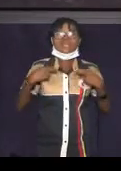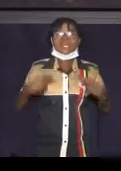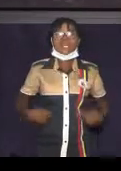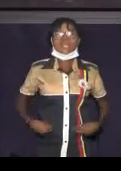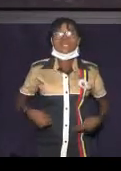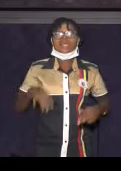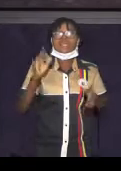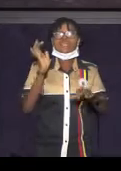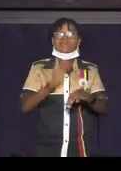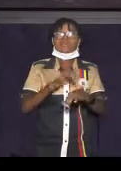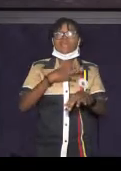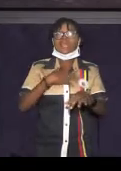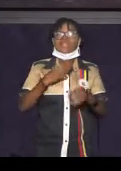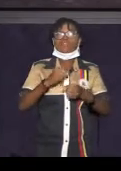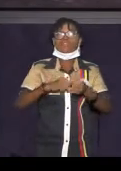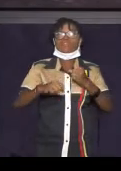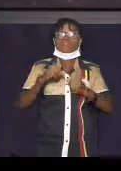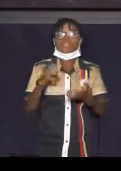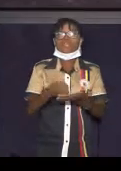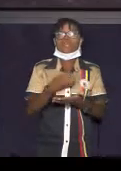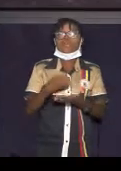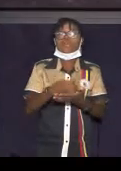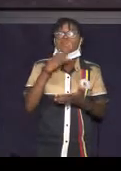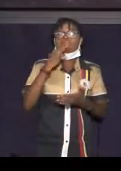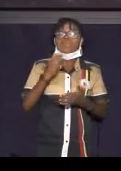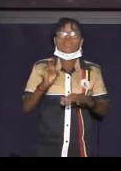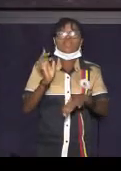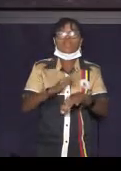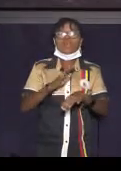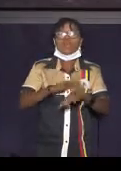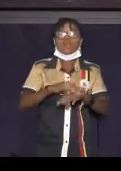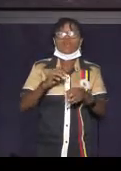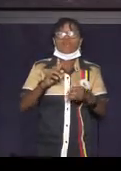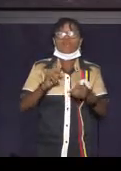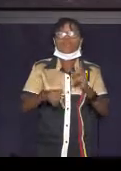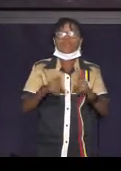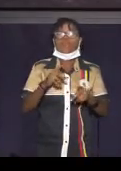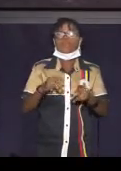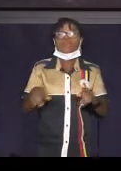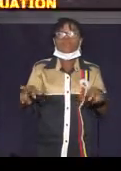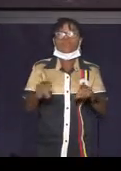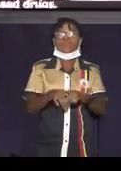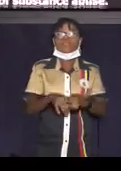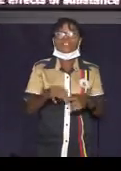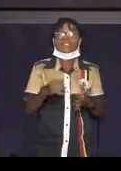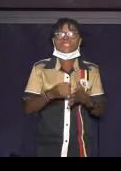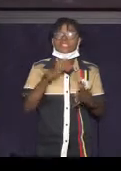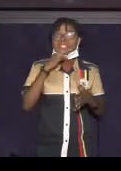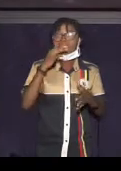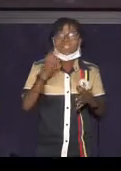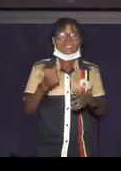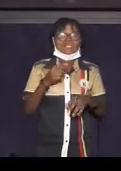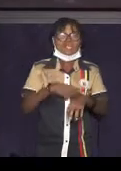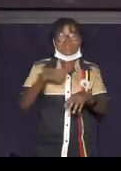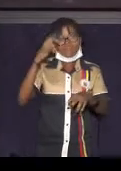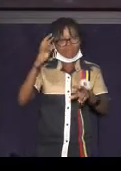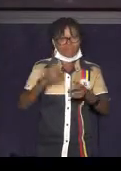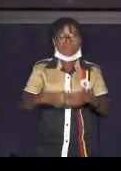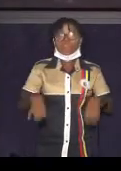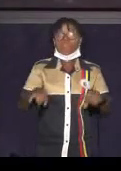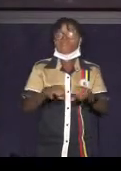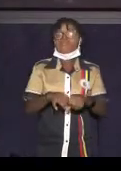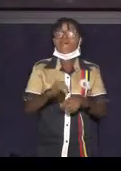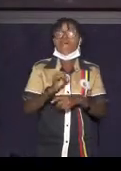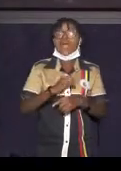the socioeconomic effect of drug abuse on people. So it's time for evaluation.